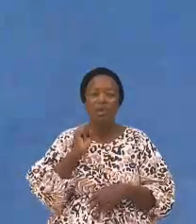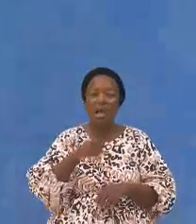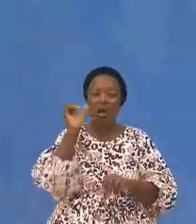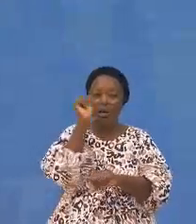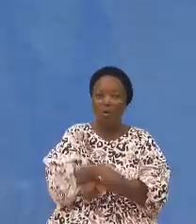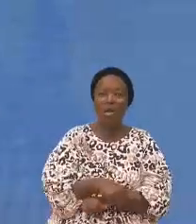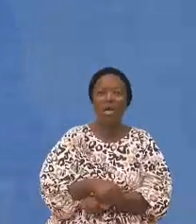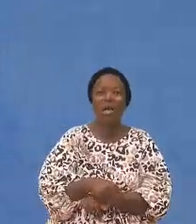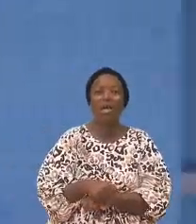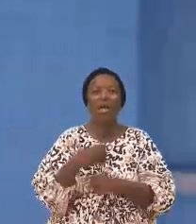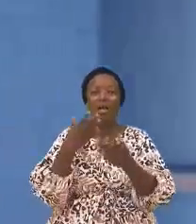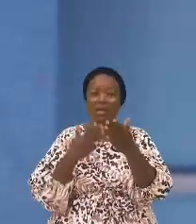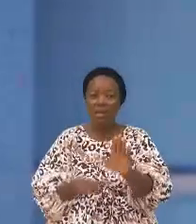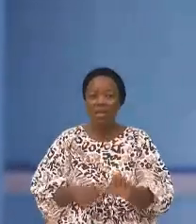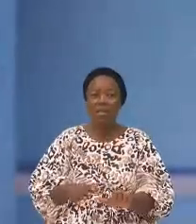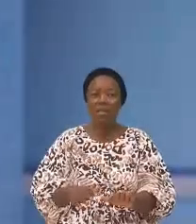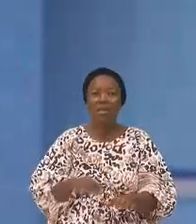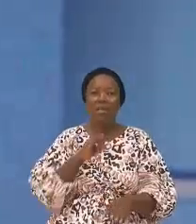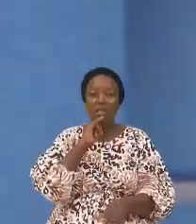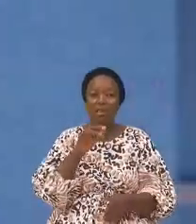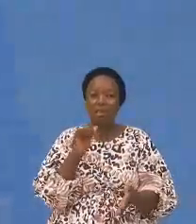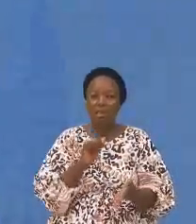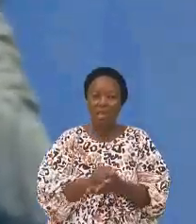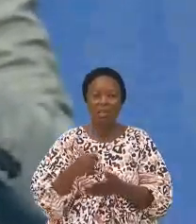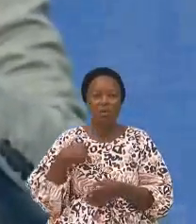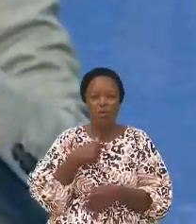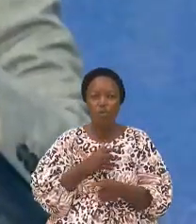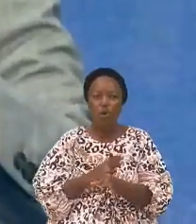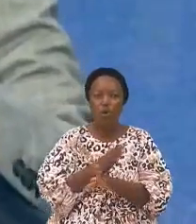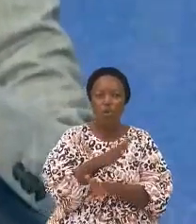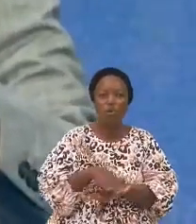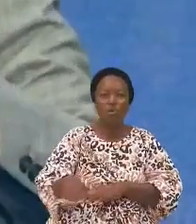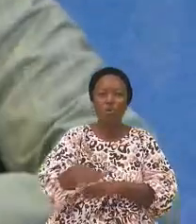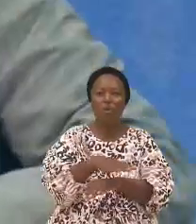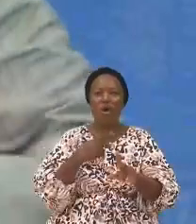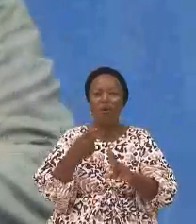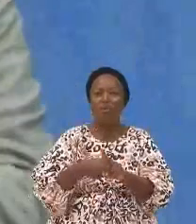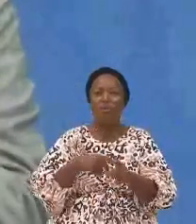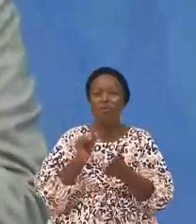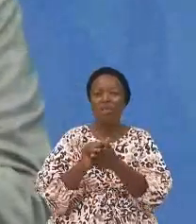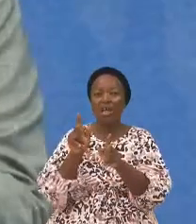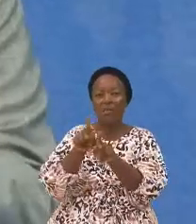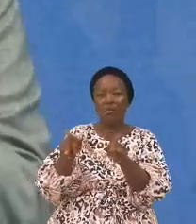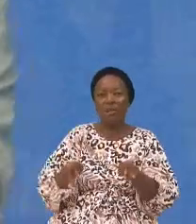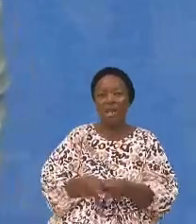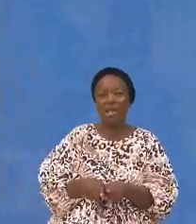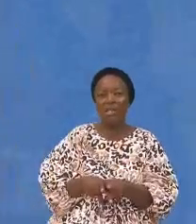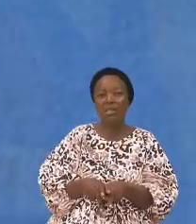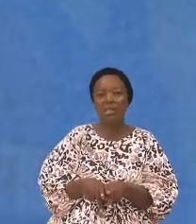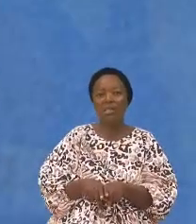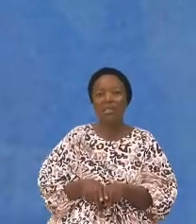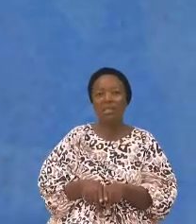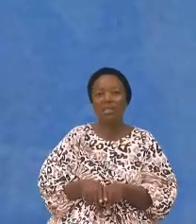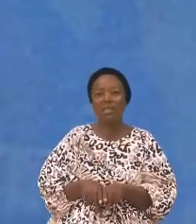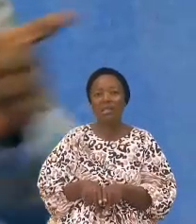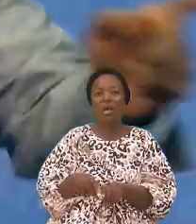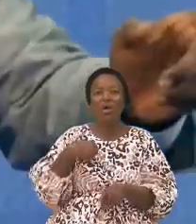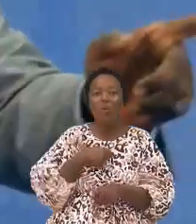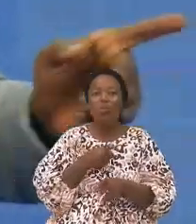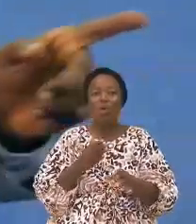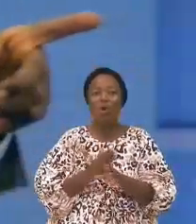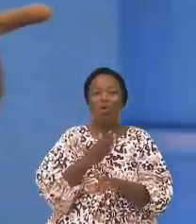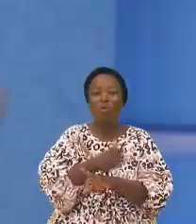And the only way we can overcome death is that we cross over